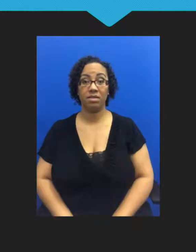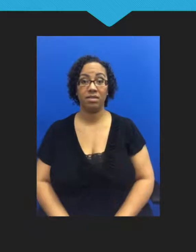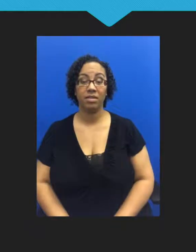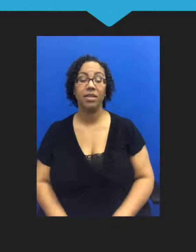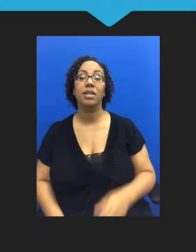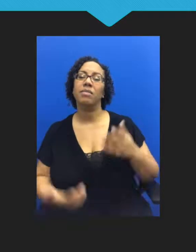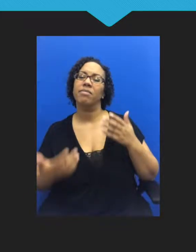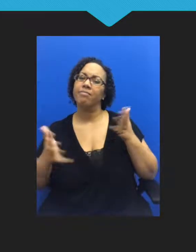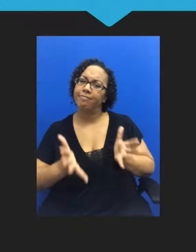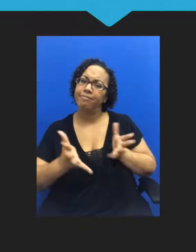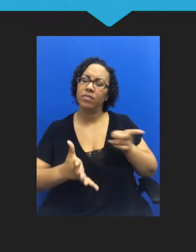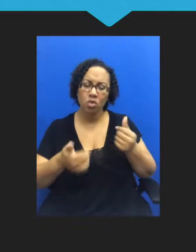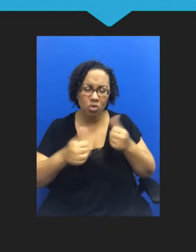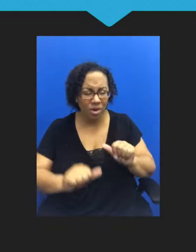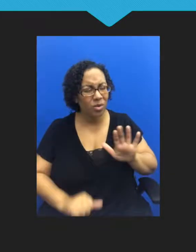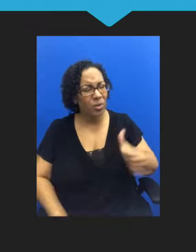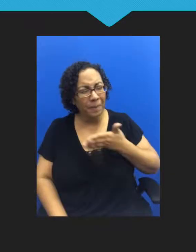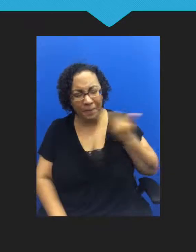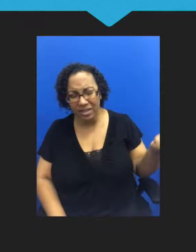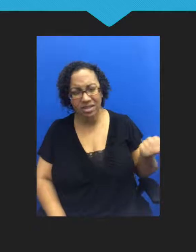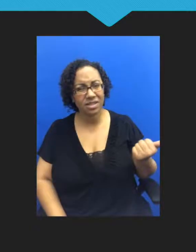the school and to the state.